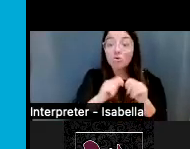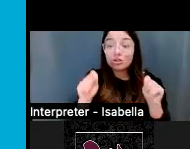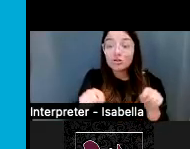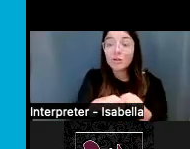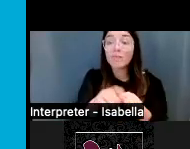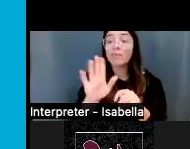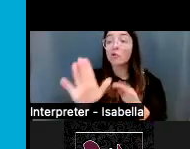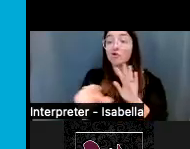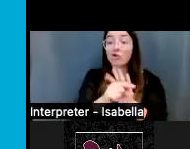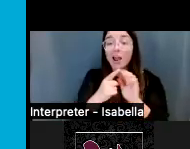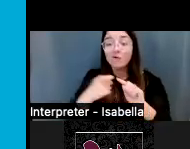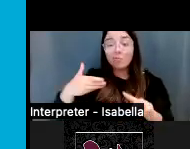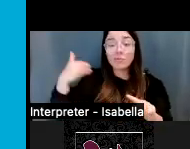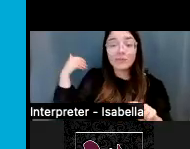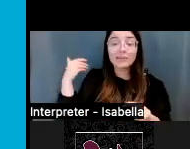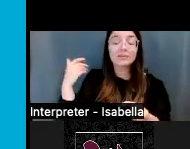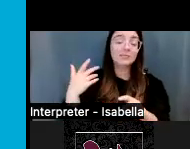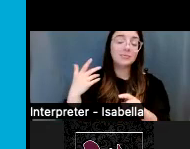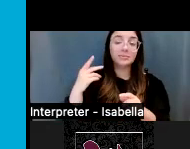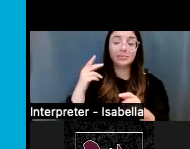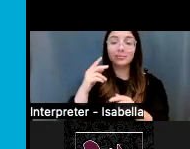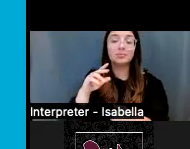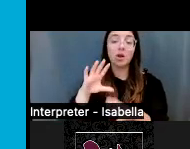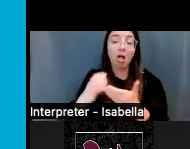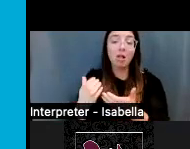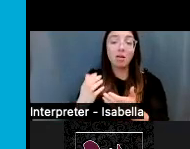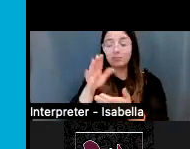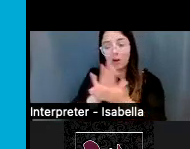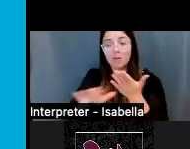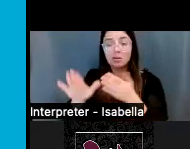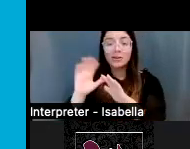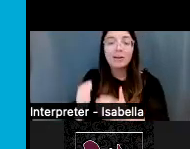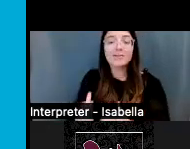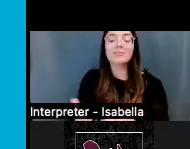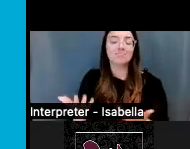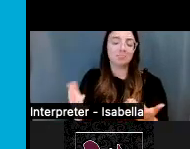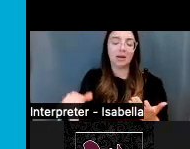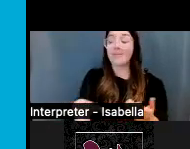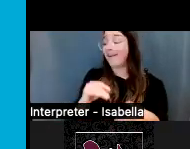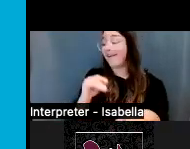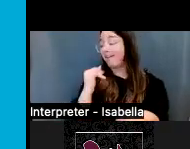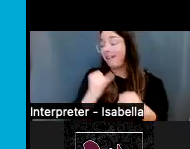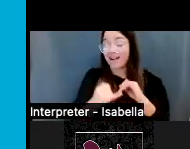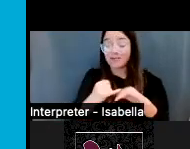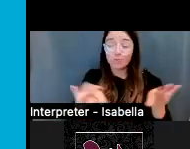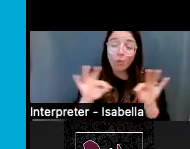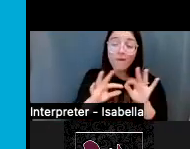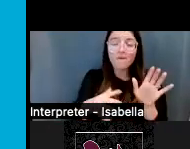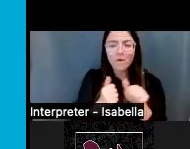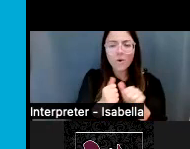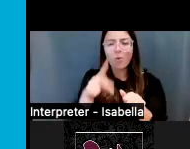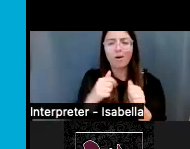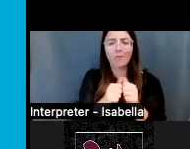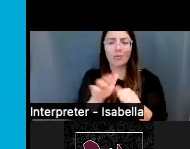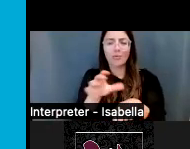courses. And, you know, another just general tip is to follow up with your counselor. So if you haven't heard from your counselor in a couple of